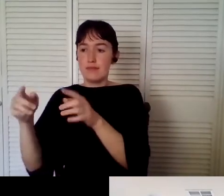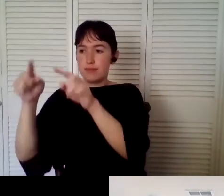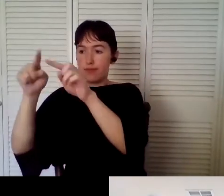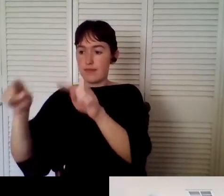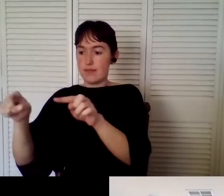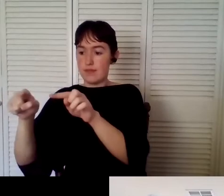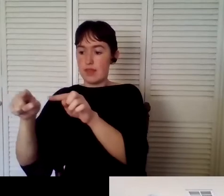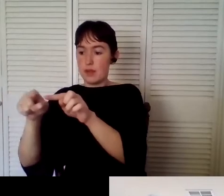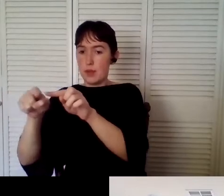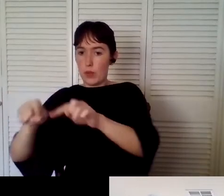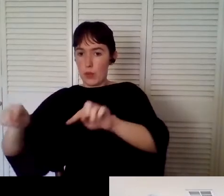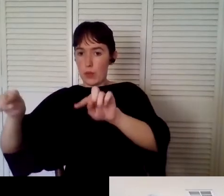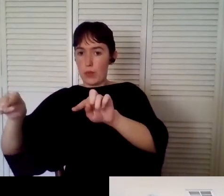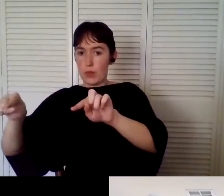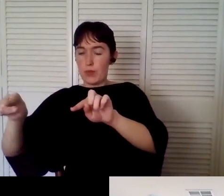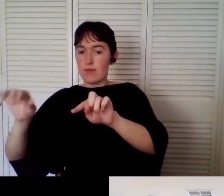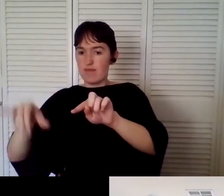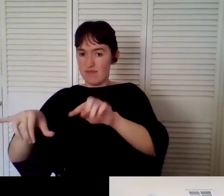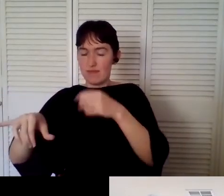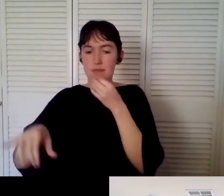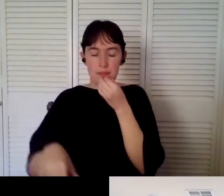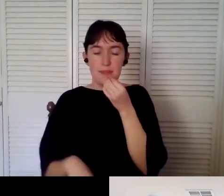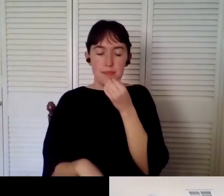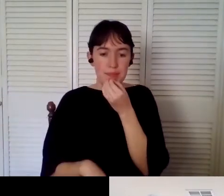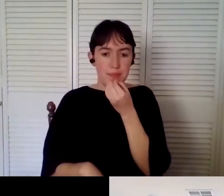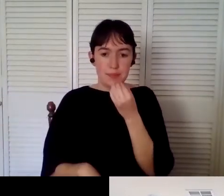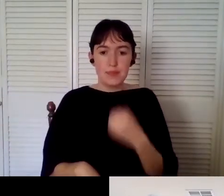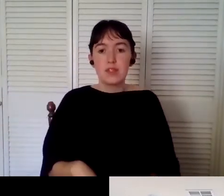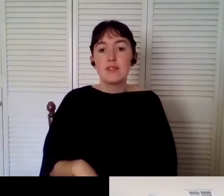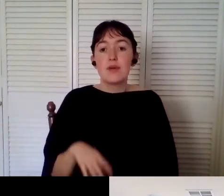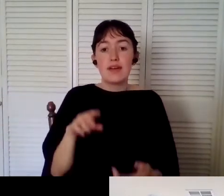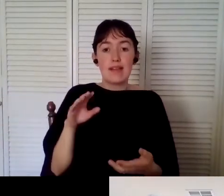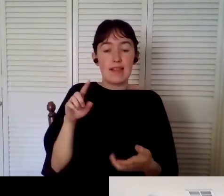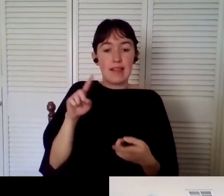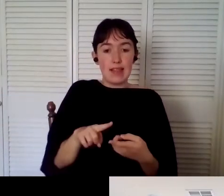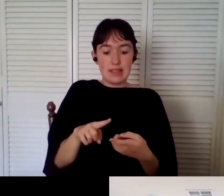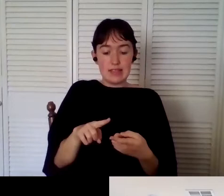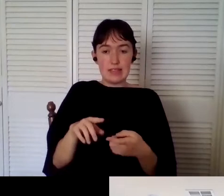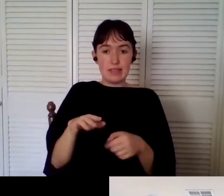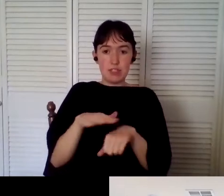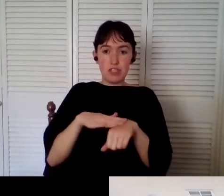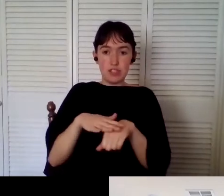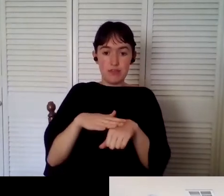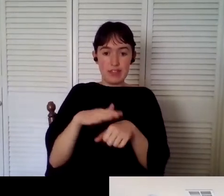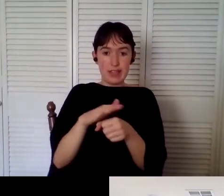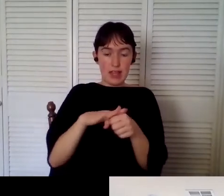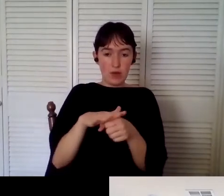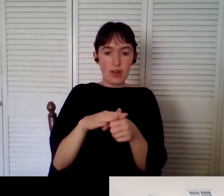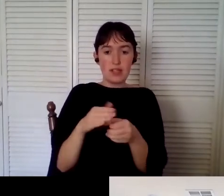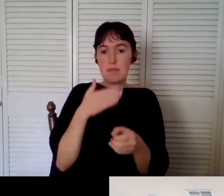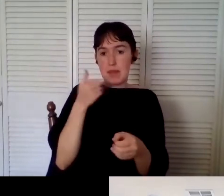have less surface area is better for penetration. Right. So a narrower,